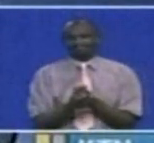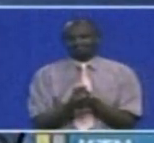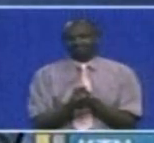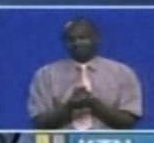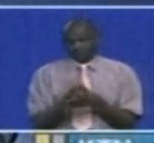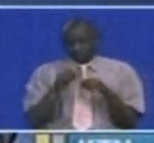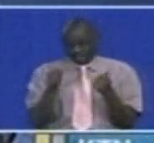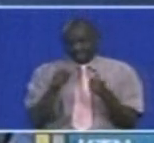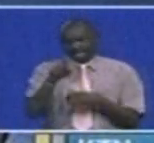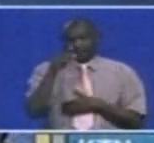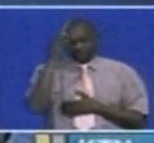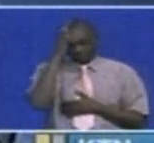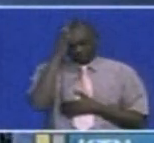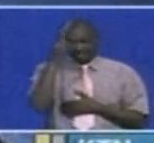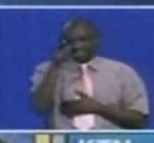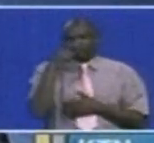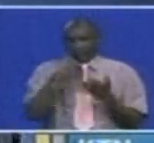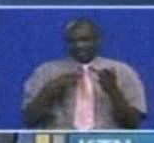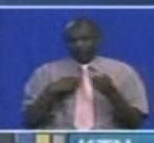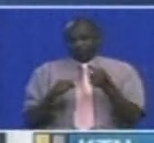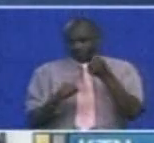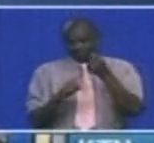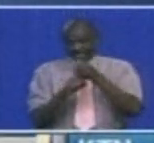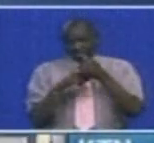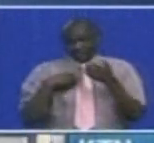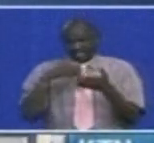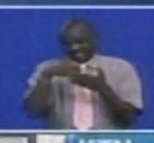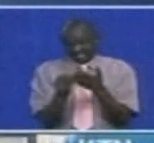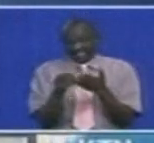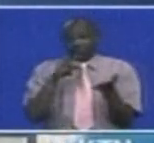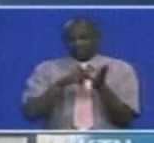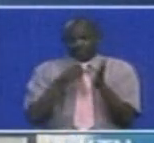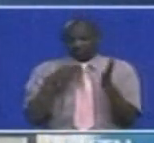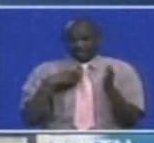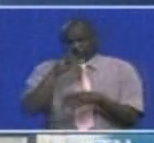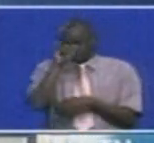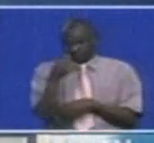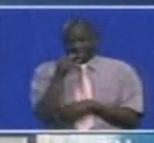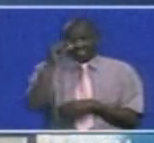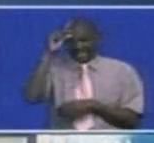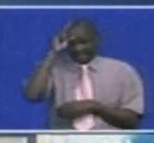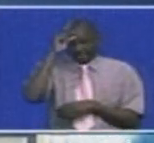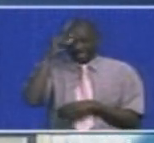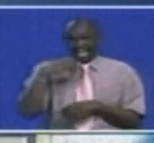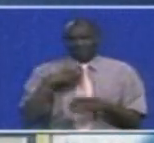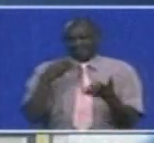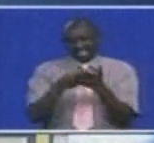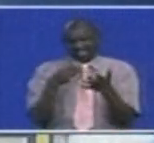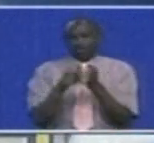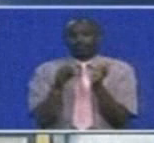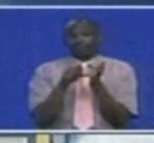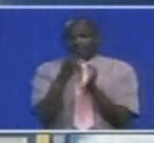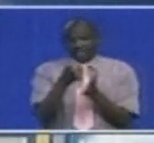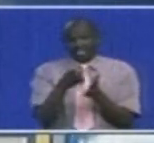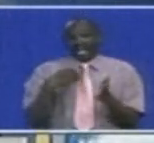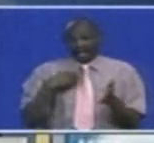Well, now you know. Now, the cost of funding associated with big-ticket projects has left the Jubilee government in a tight financing fix, forcing